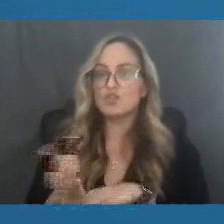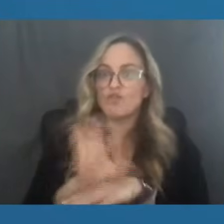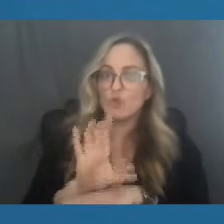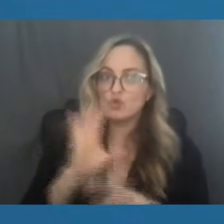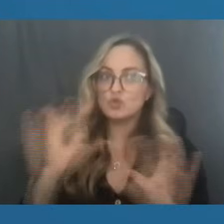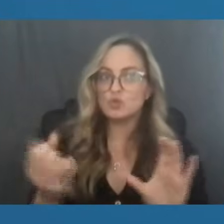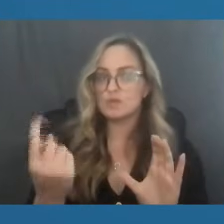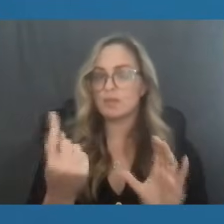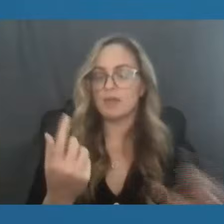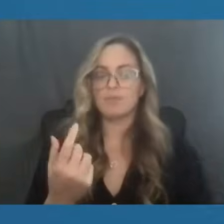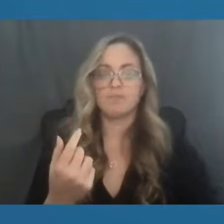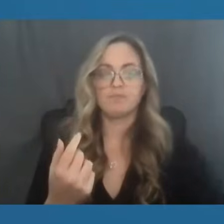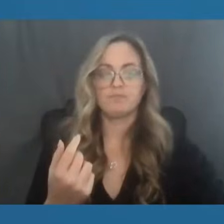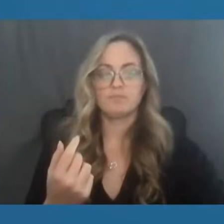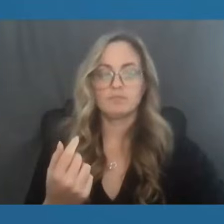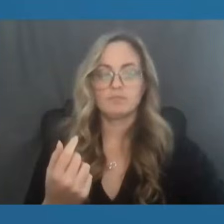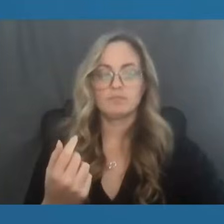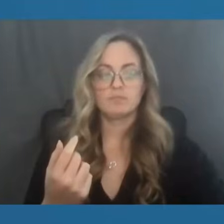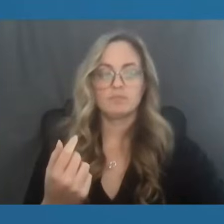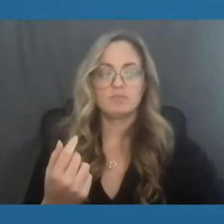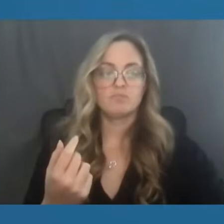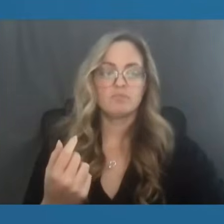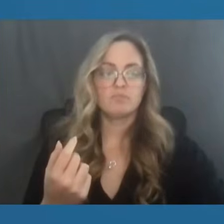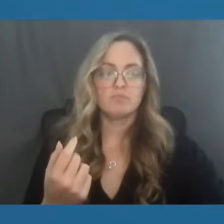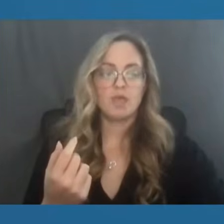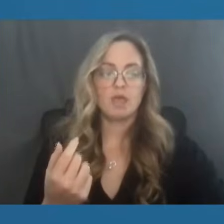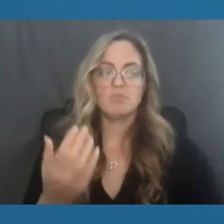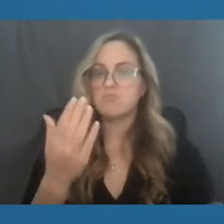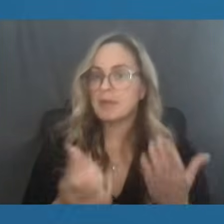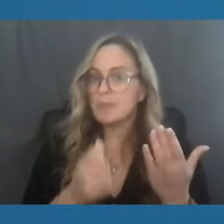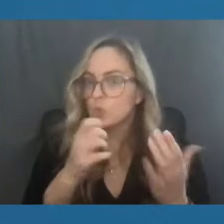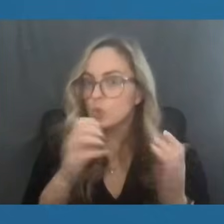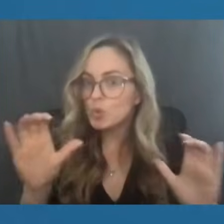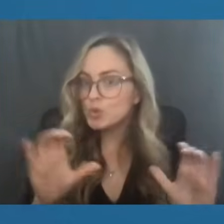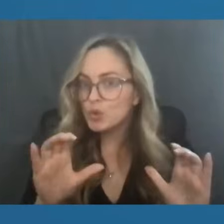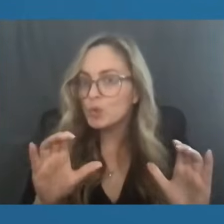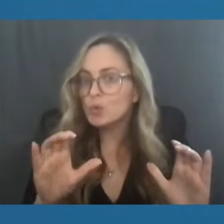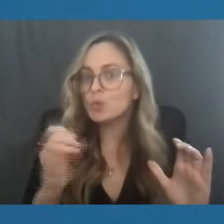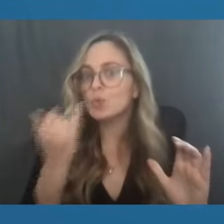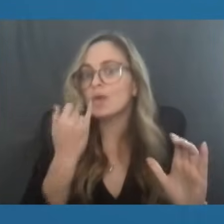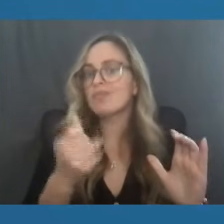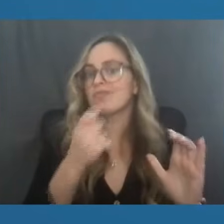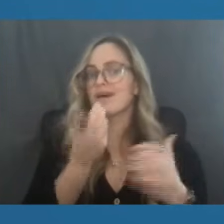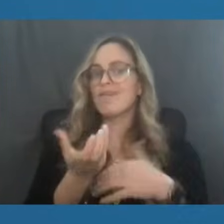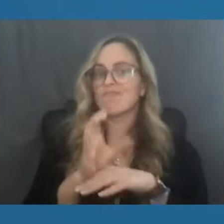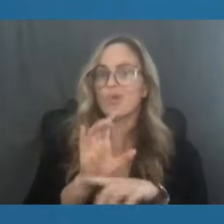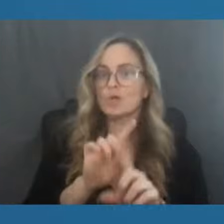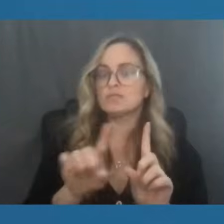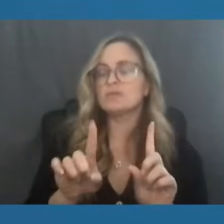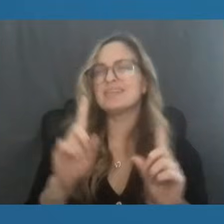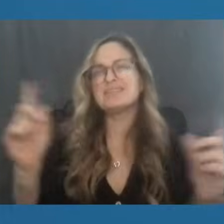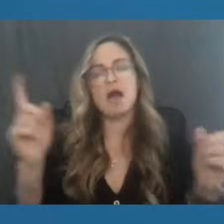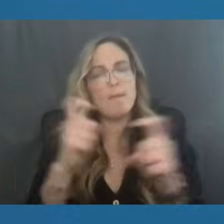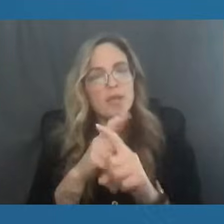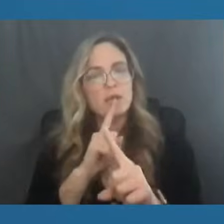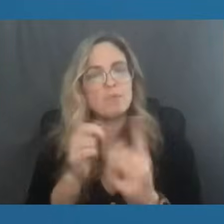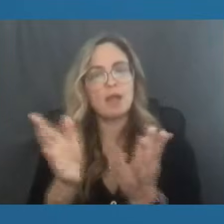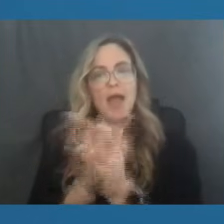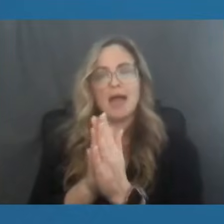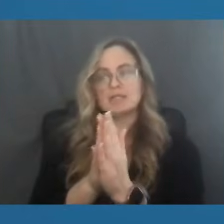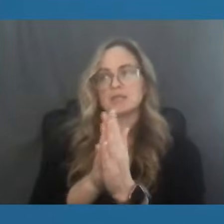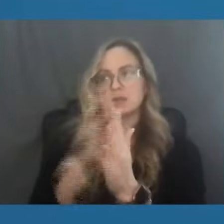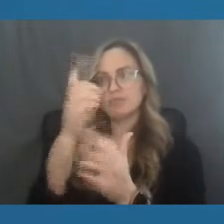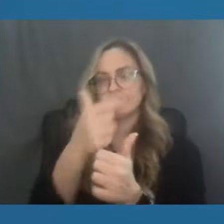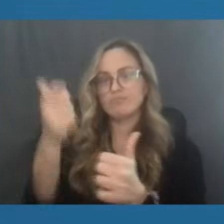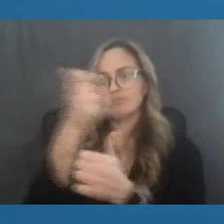something that they otherwise may not do. And so it's a complicated area, but I'm going to be asking our Office of Mental Health